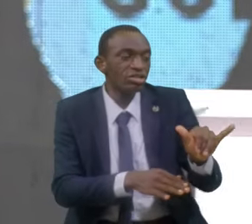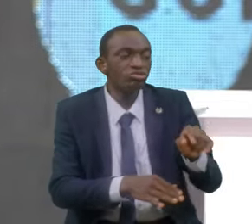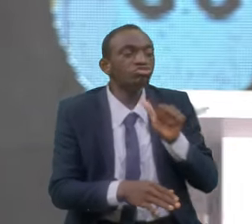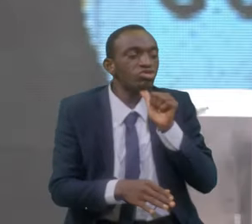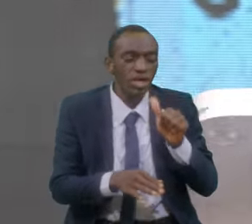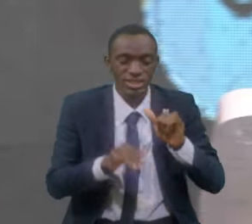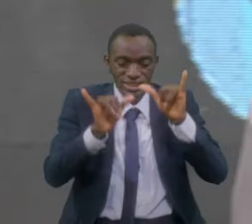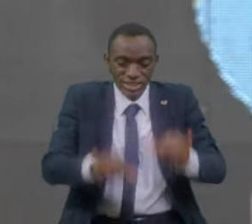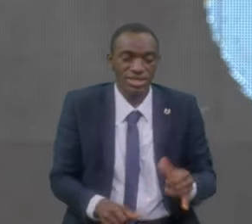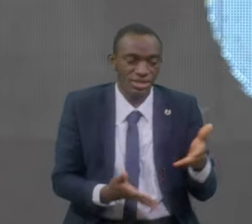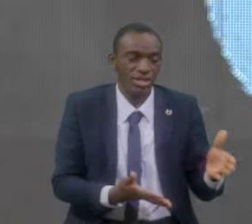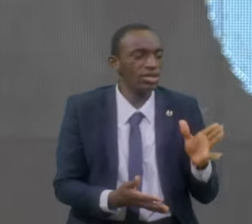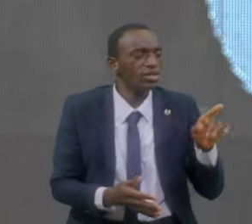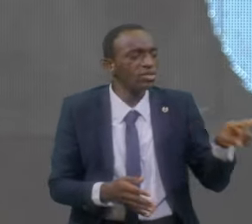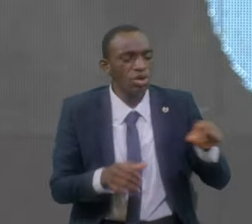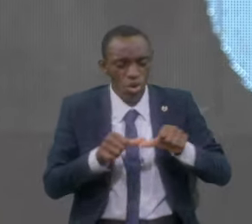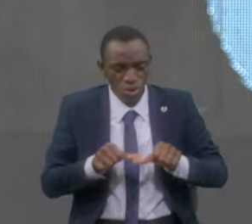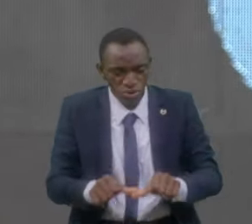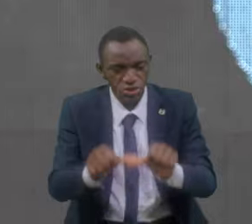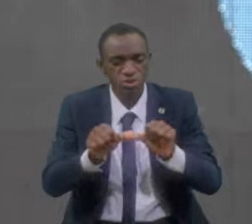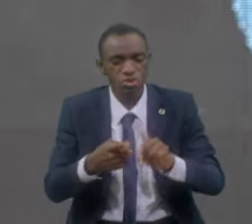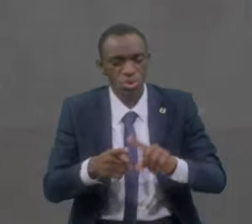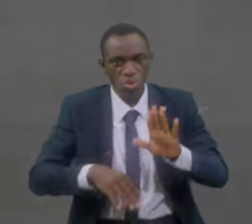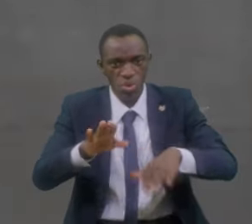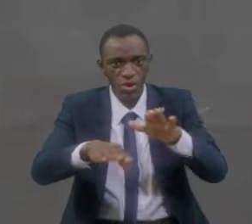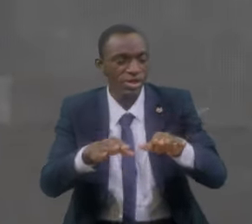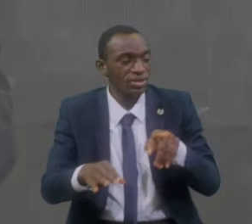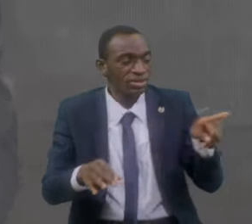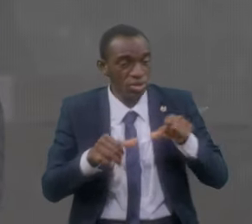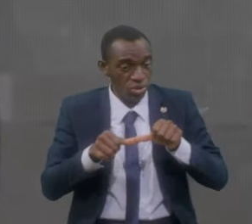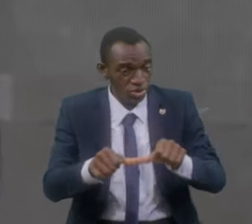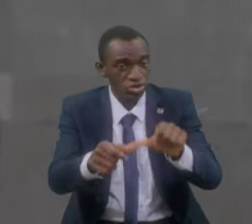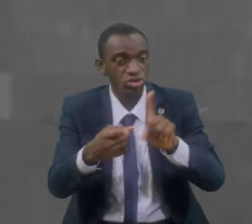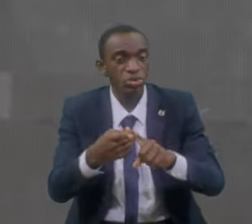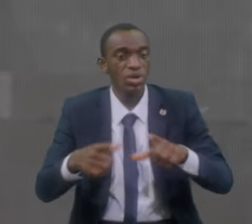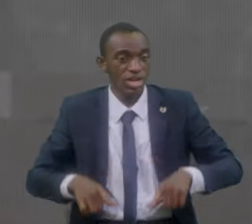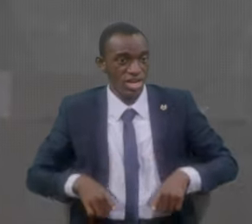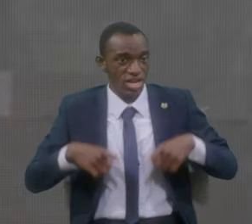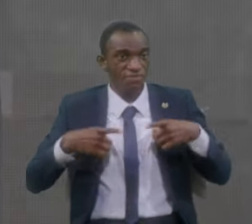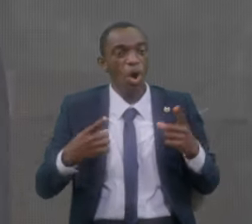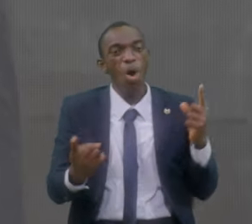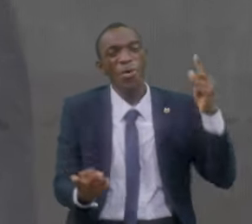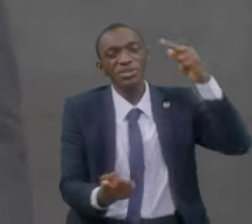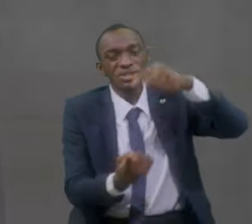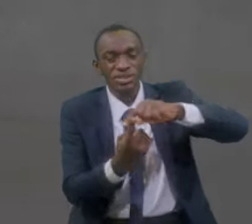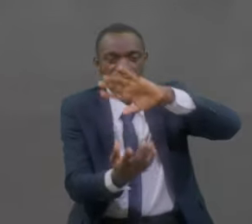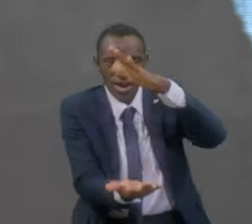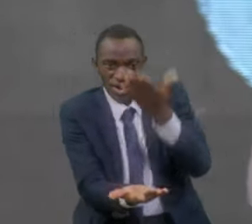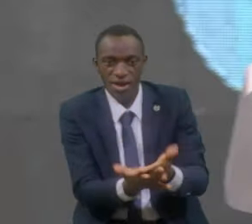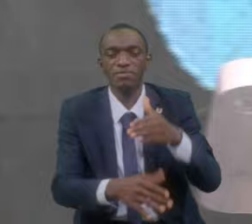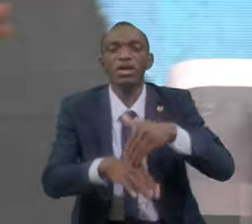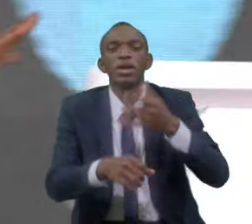walking. They kept on living until they got to the promised land. And